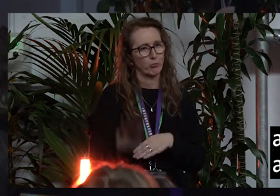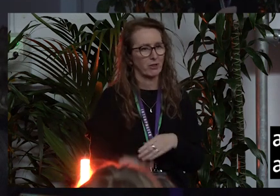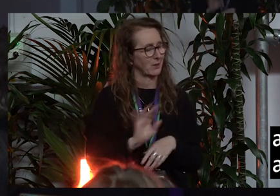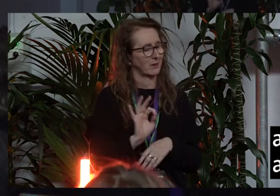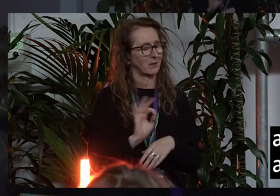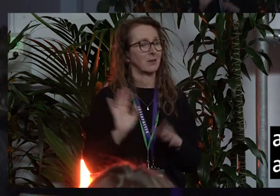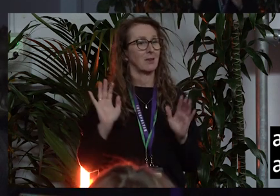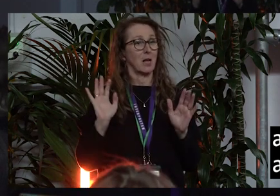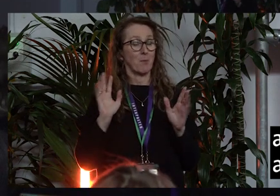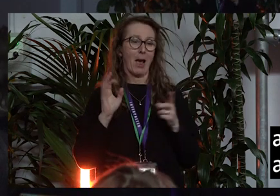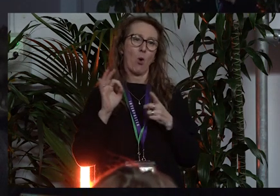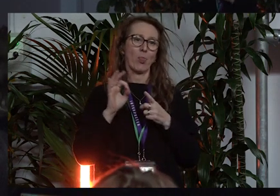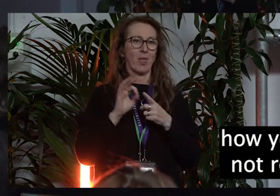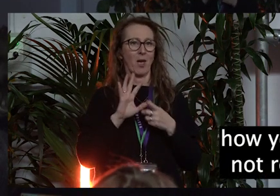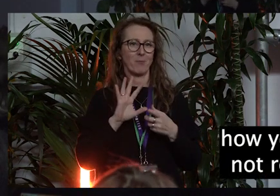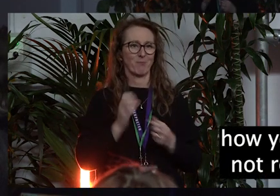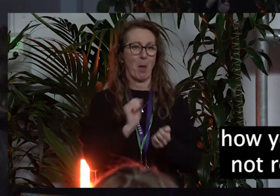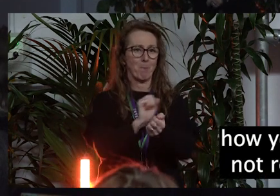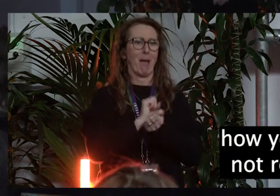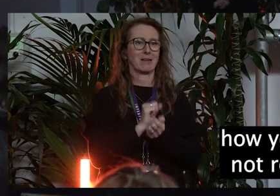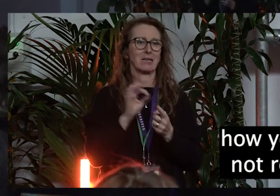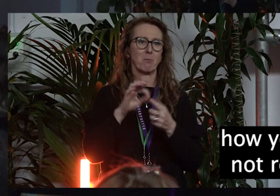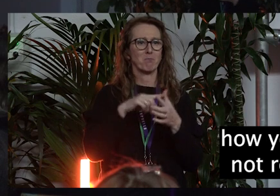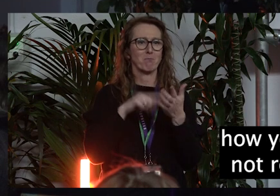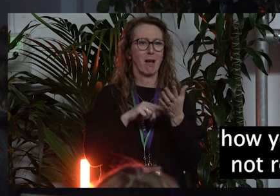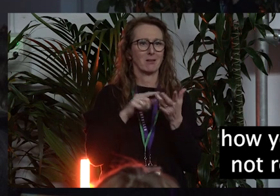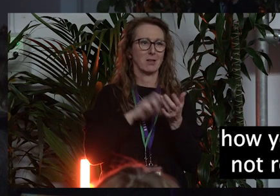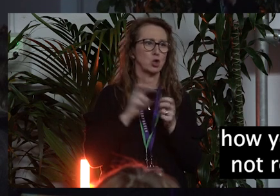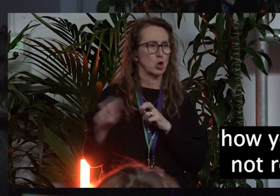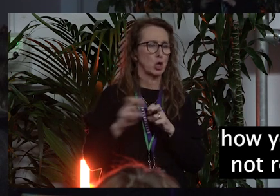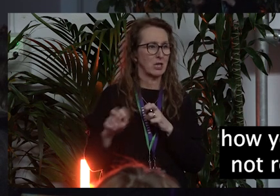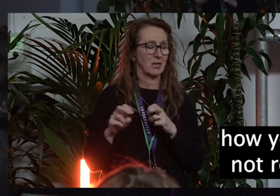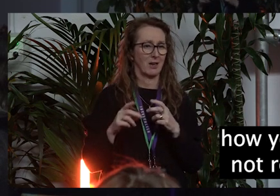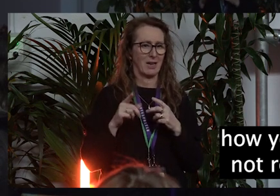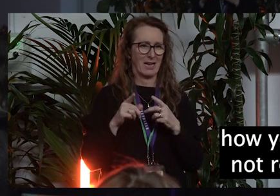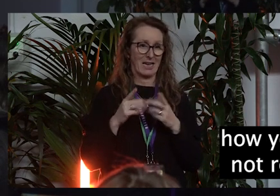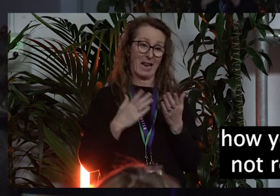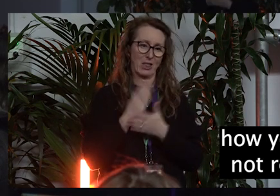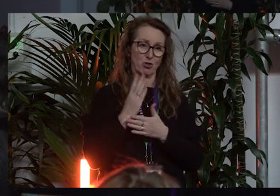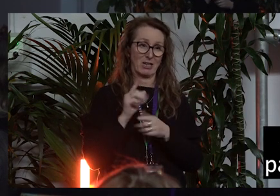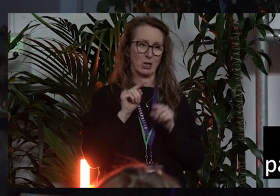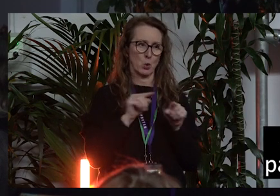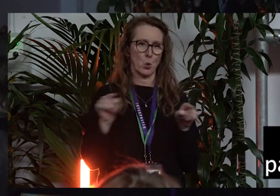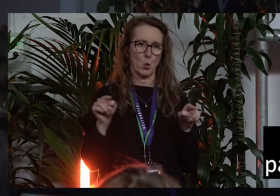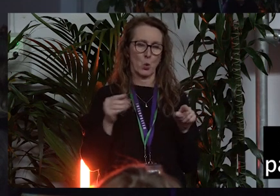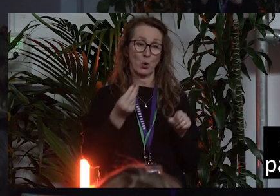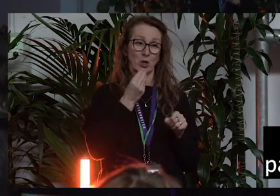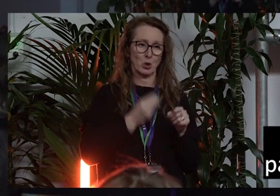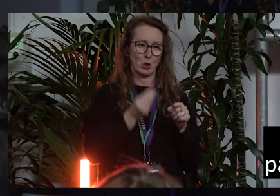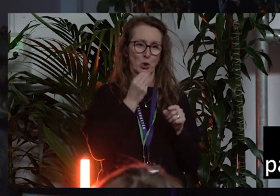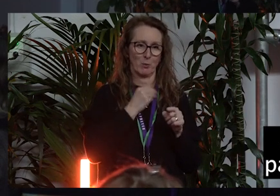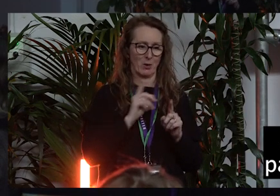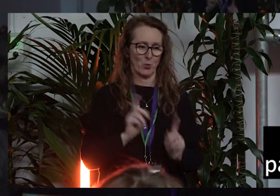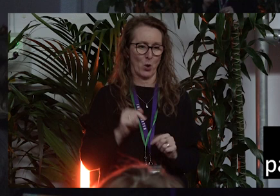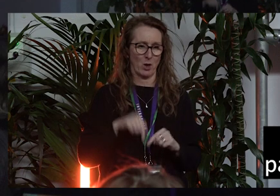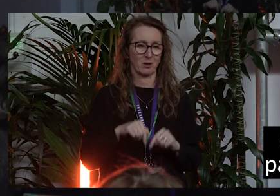how that might be, how you might literally be consuming, not realising what you're consuming, and really how we